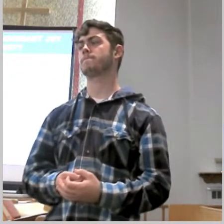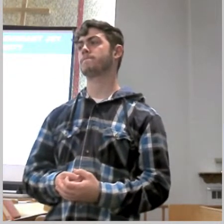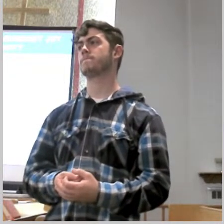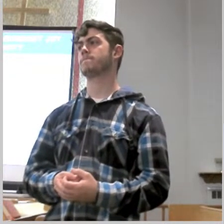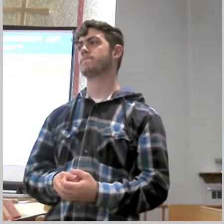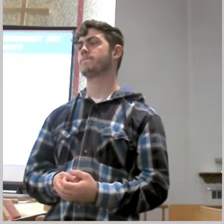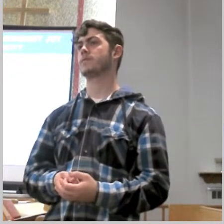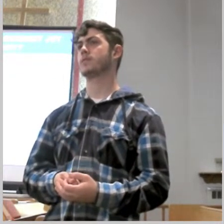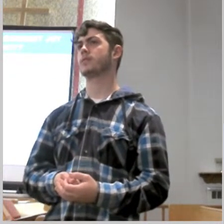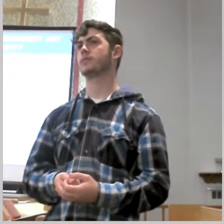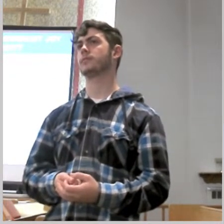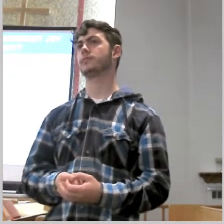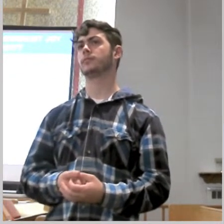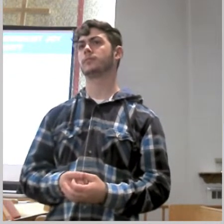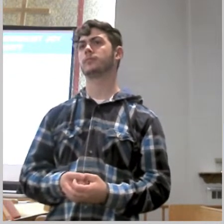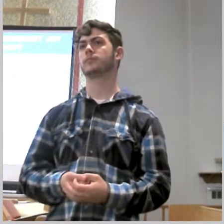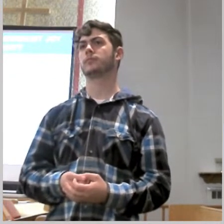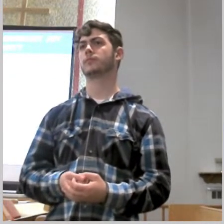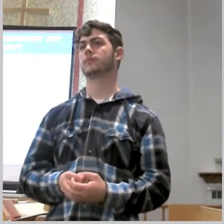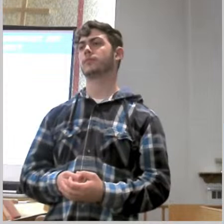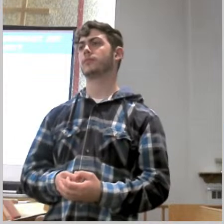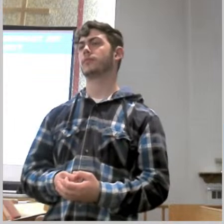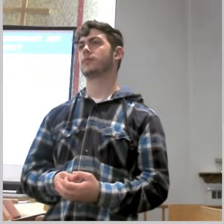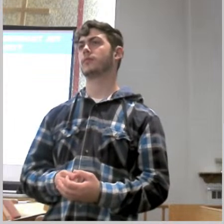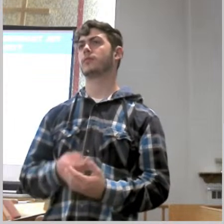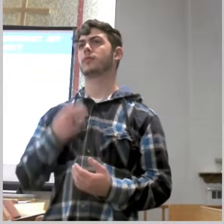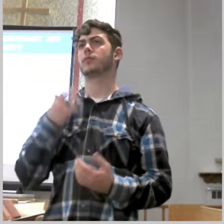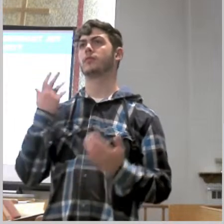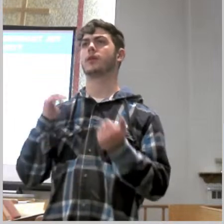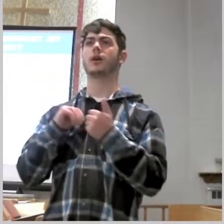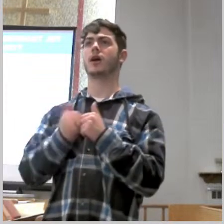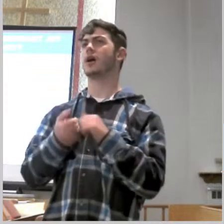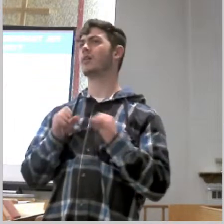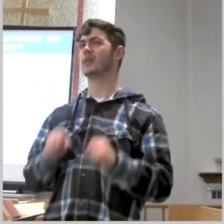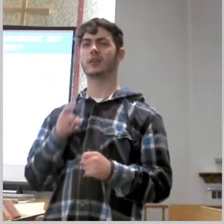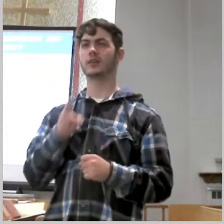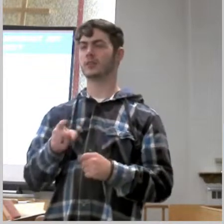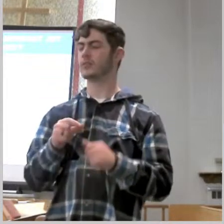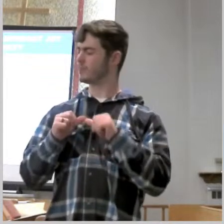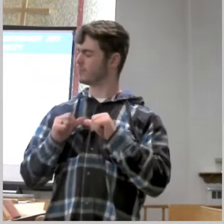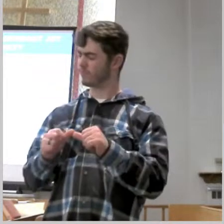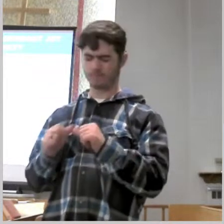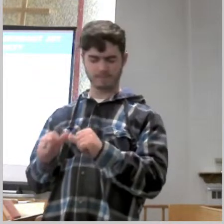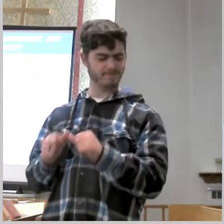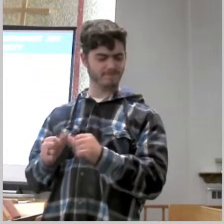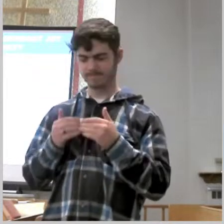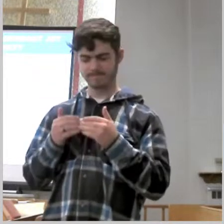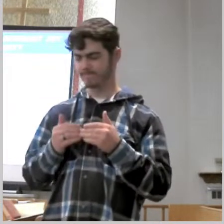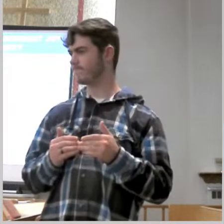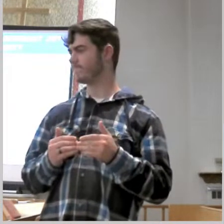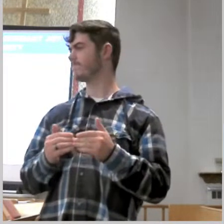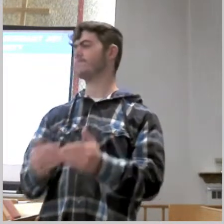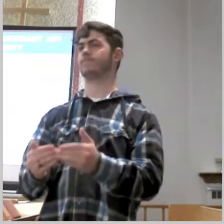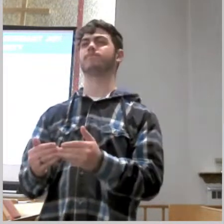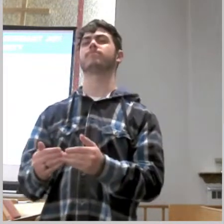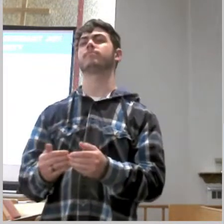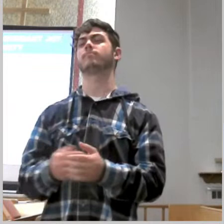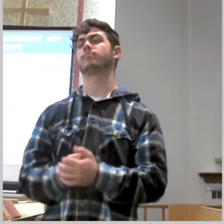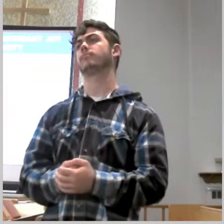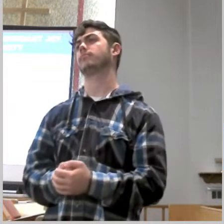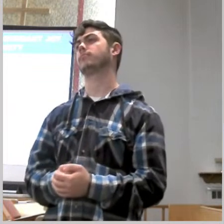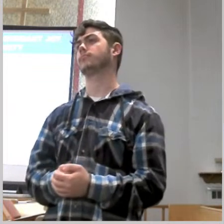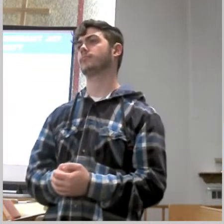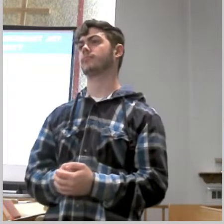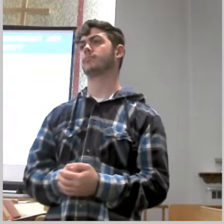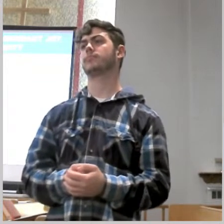us to drop from our regular vocabulary when it comes to sacrificial giving as we read these